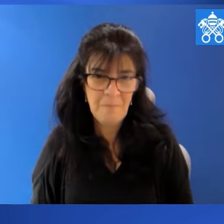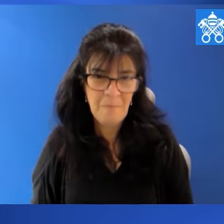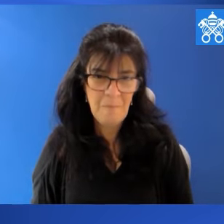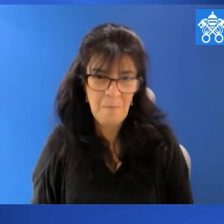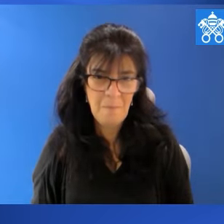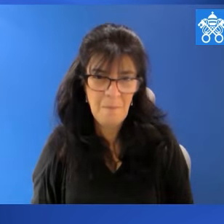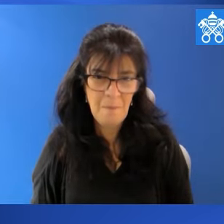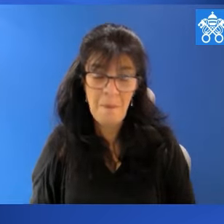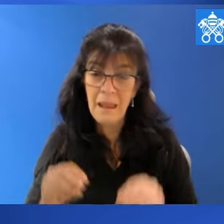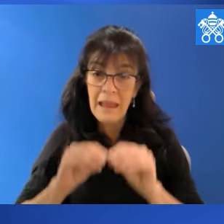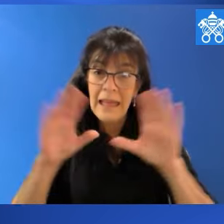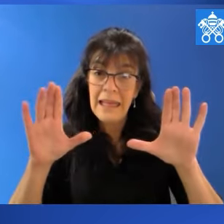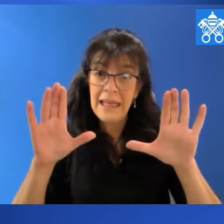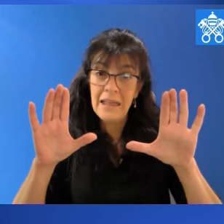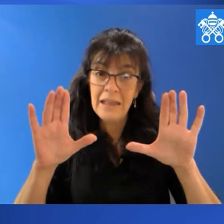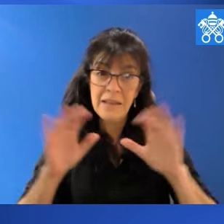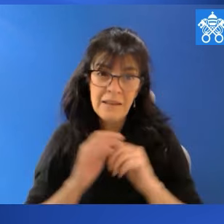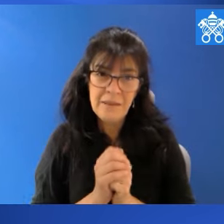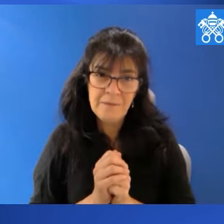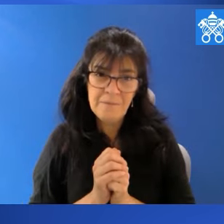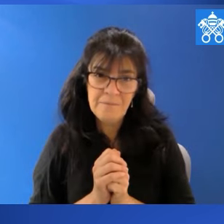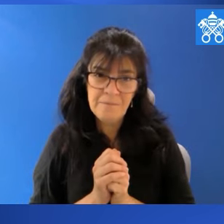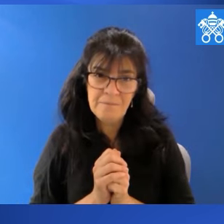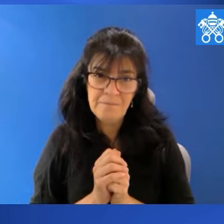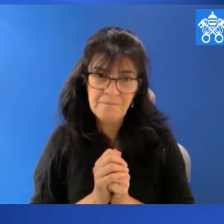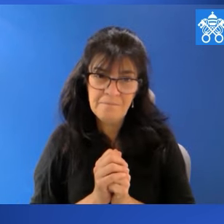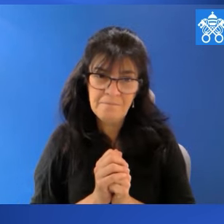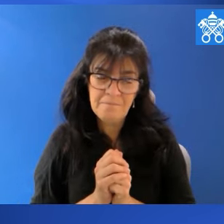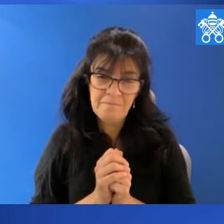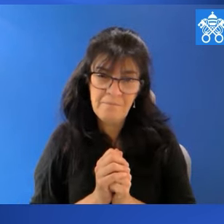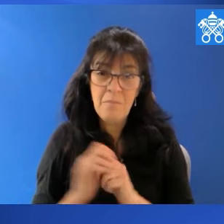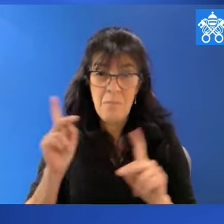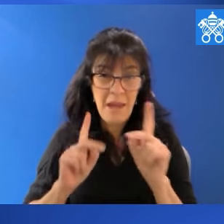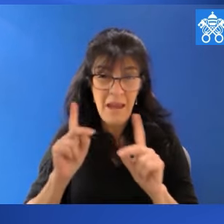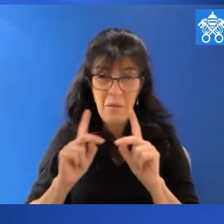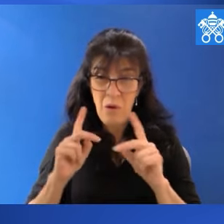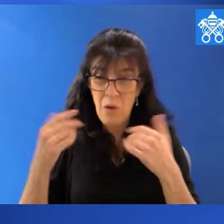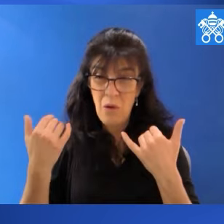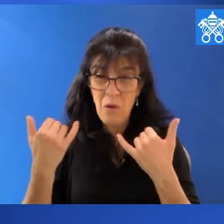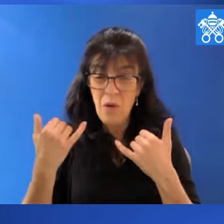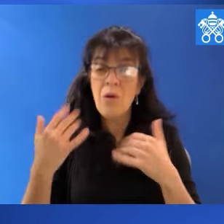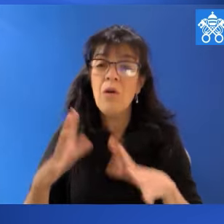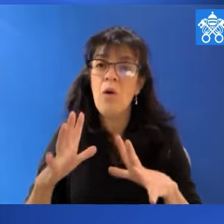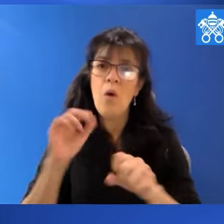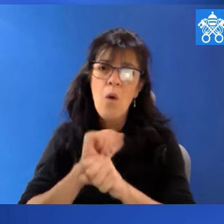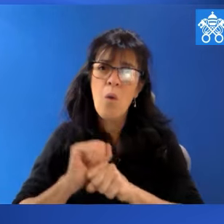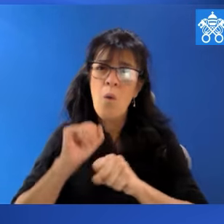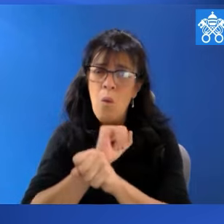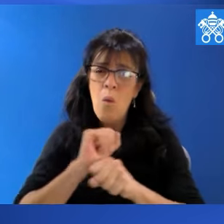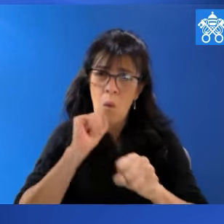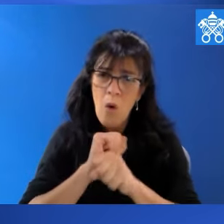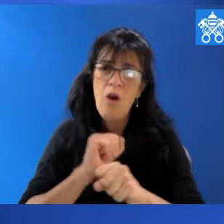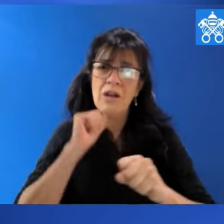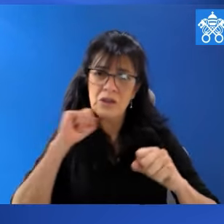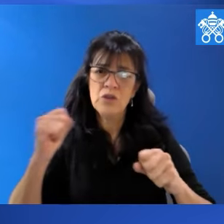It must be said clearly, there are those who work systematically and with every means possible